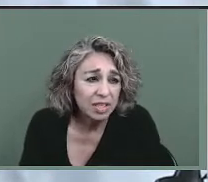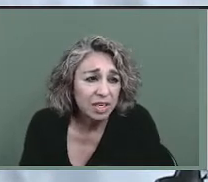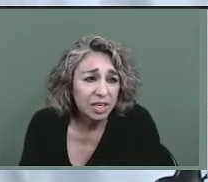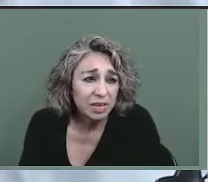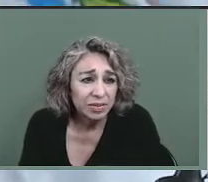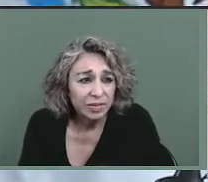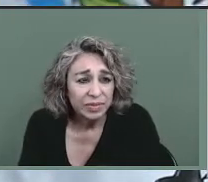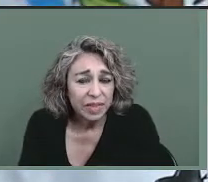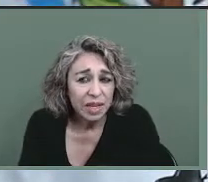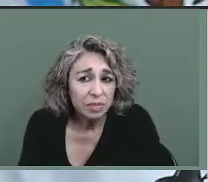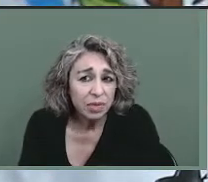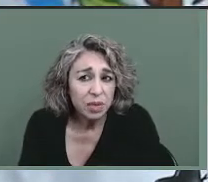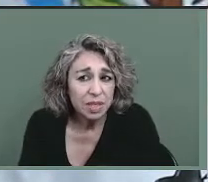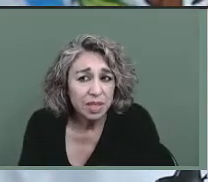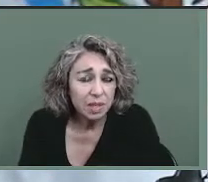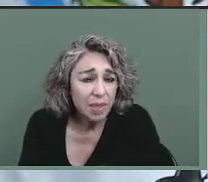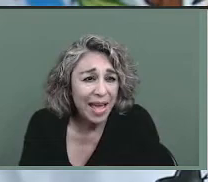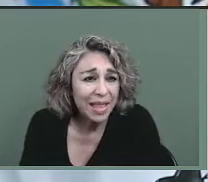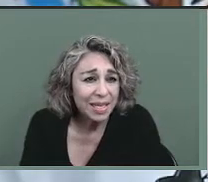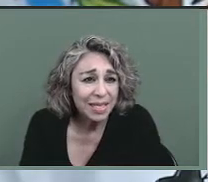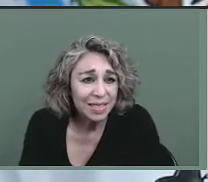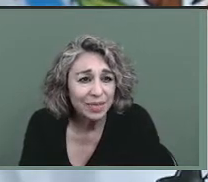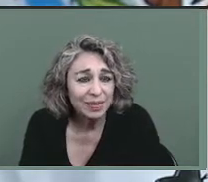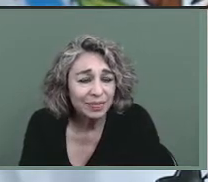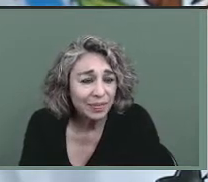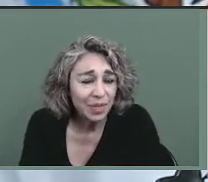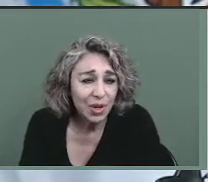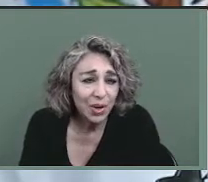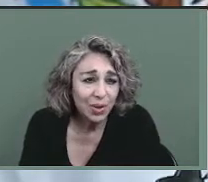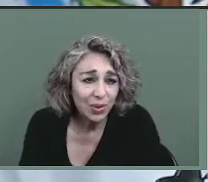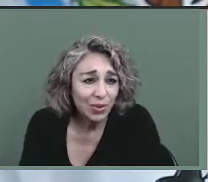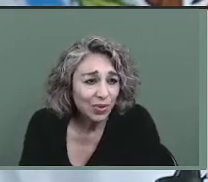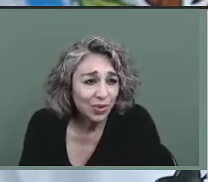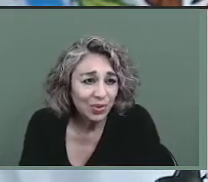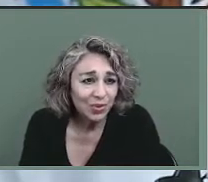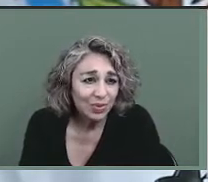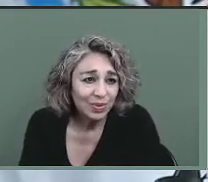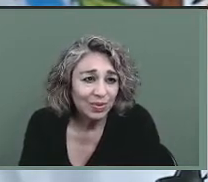towns up towards the palace. No.